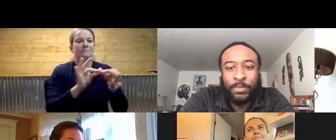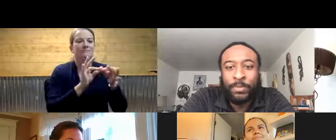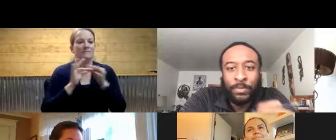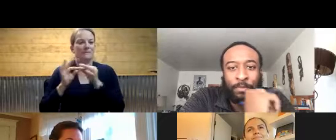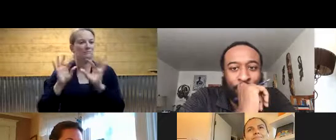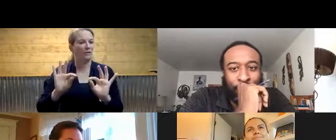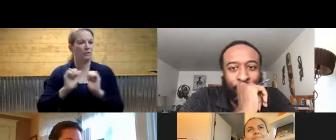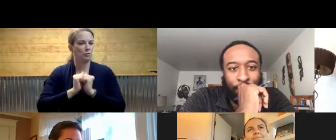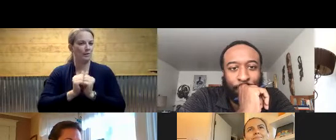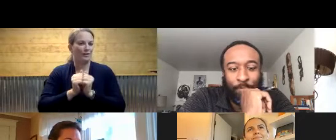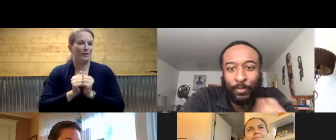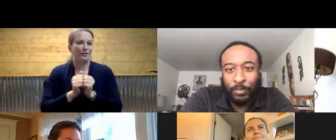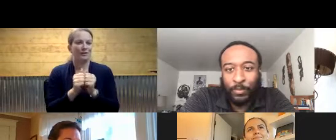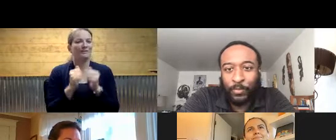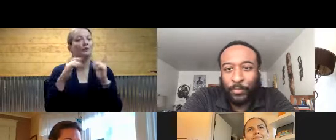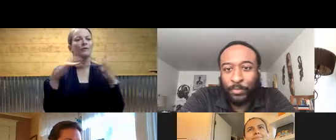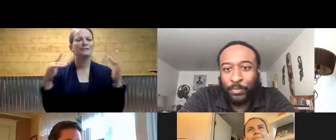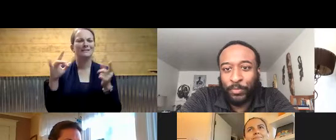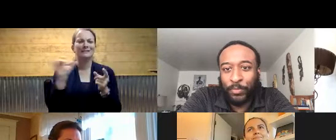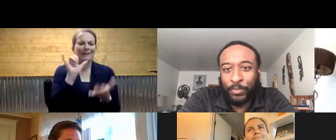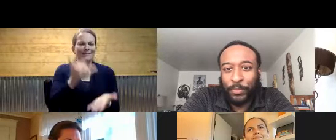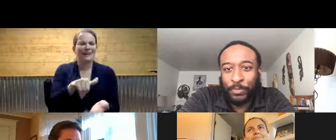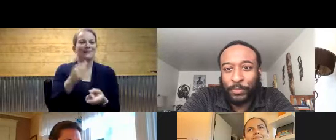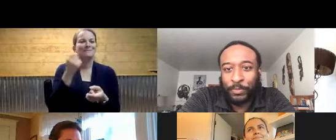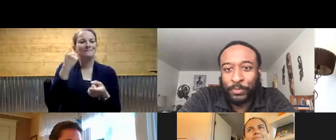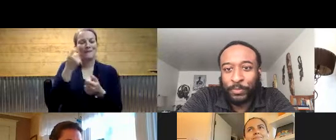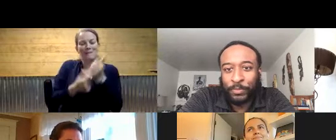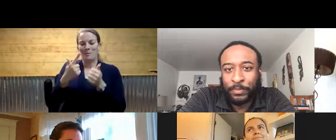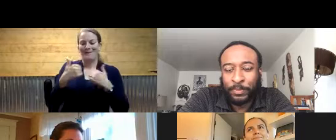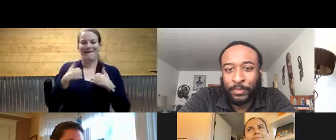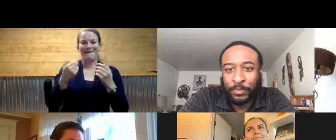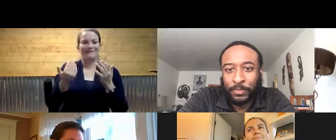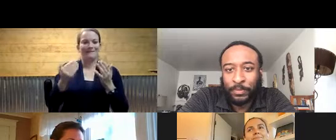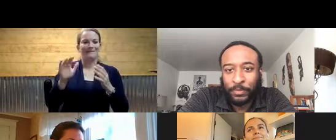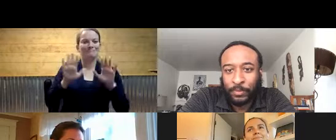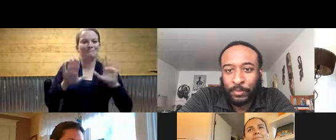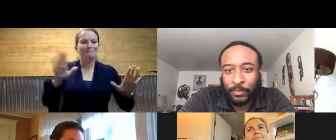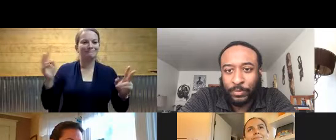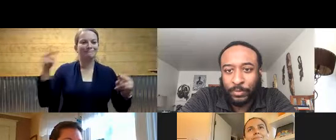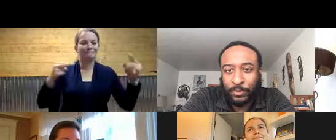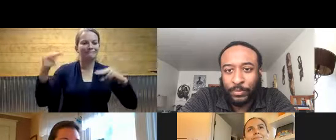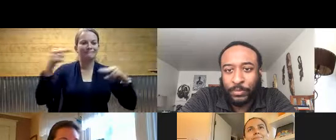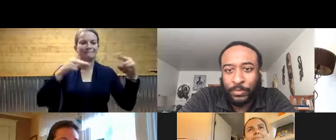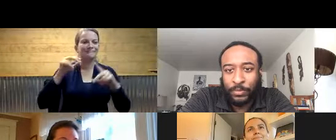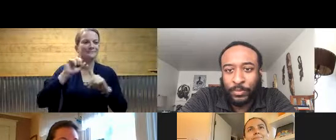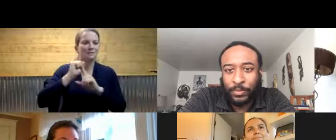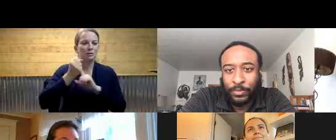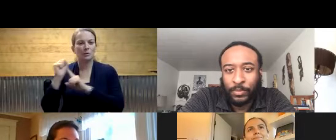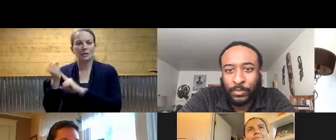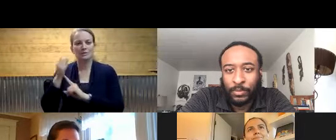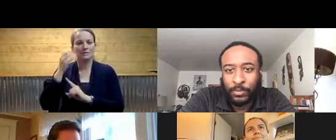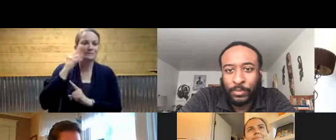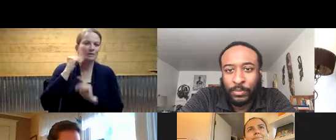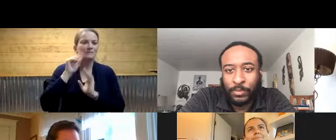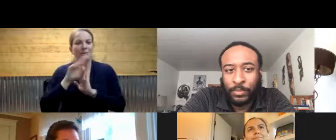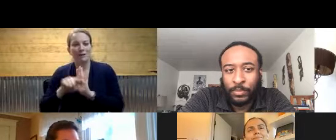of comes along the lines of that. Like everyone has different takes on different situations, but I feel like when it comes to accepting it and